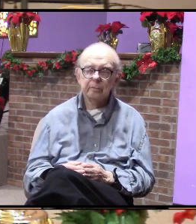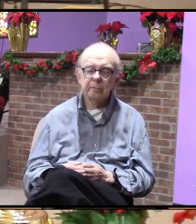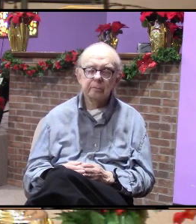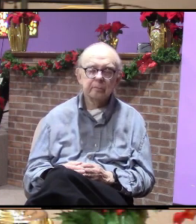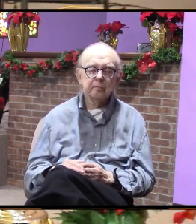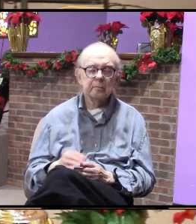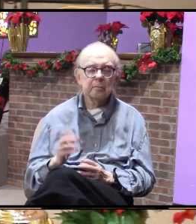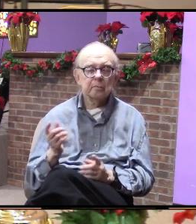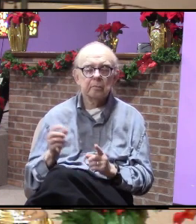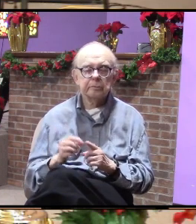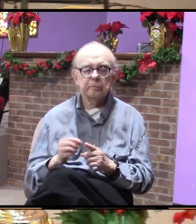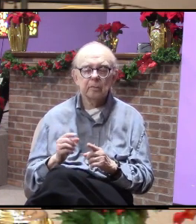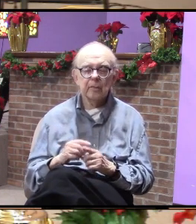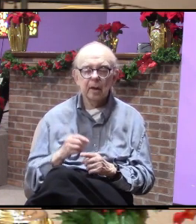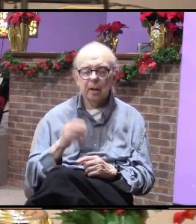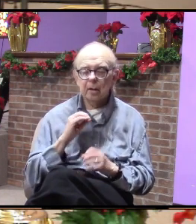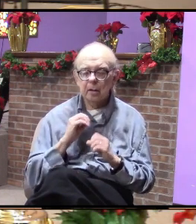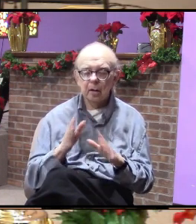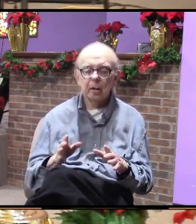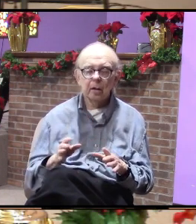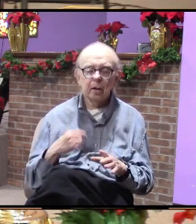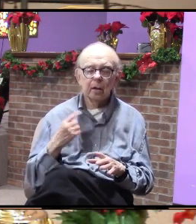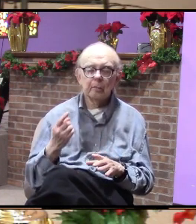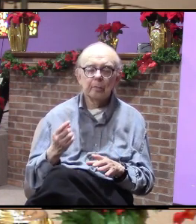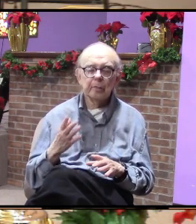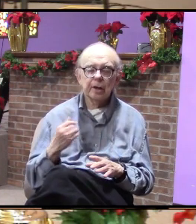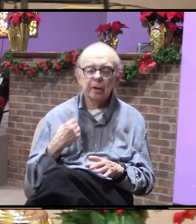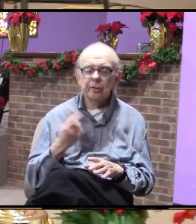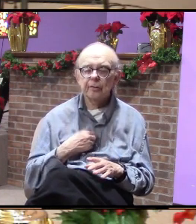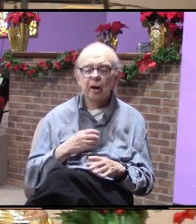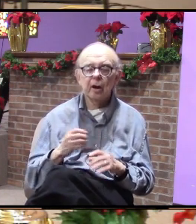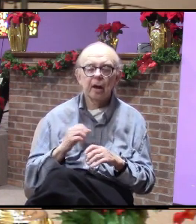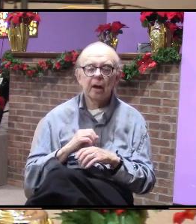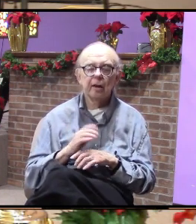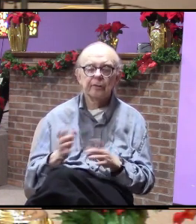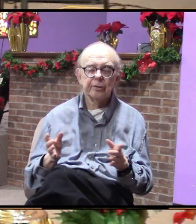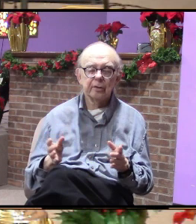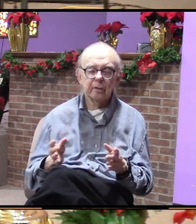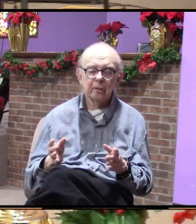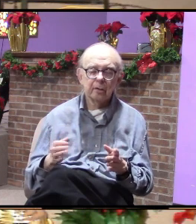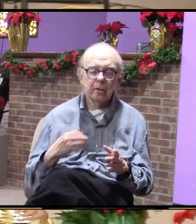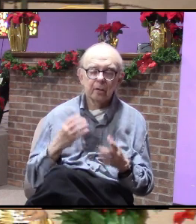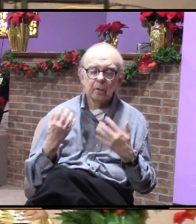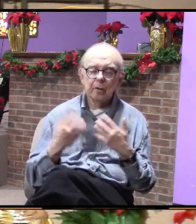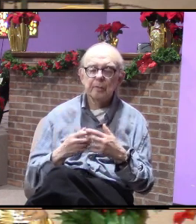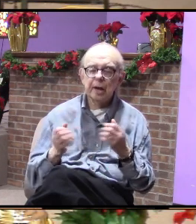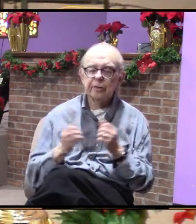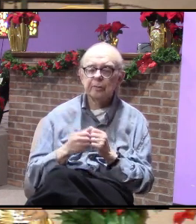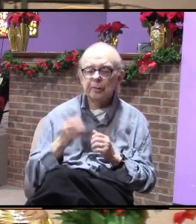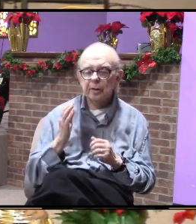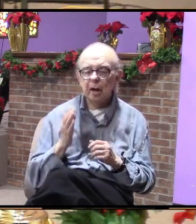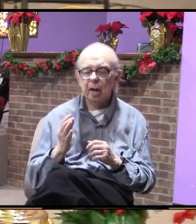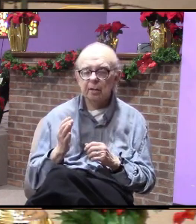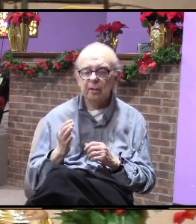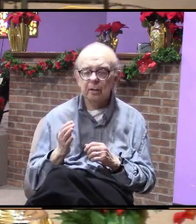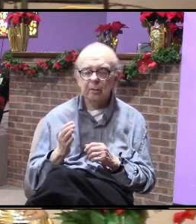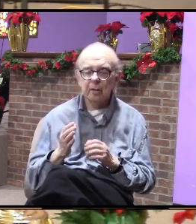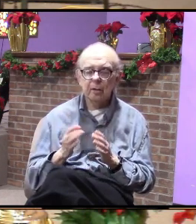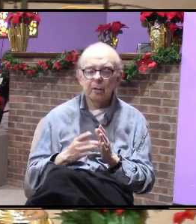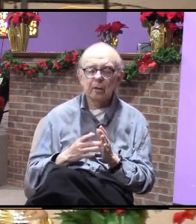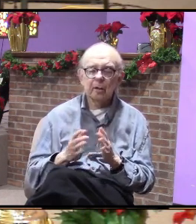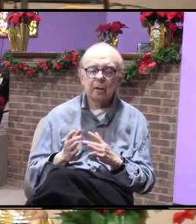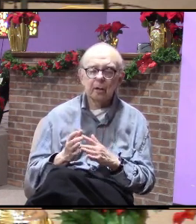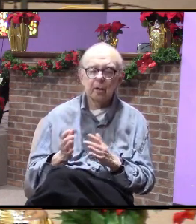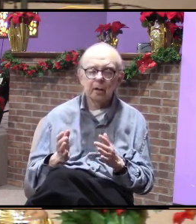In other words, He's going to bless us because of our efforts, because we're in cadence with Him.